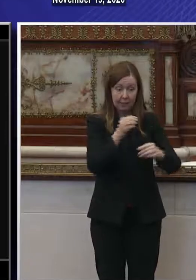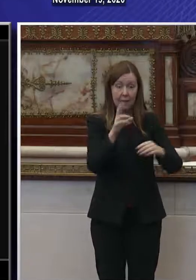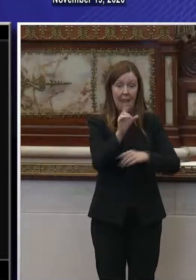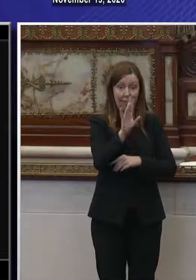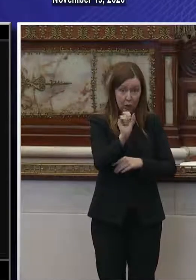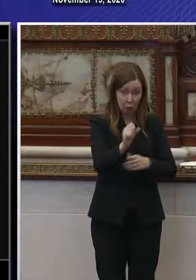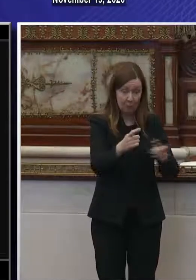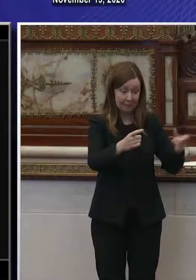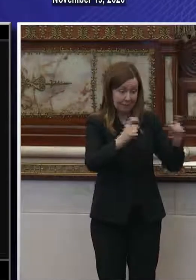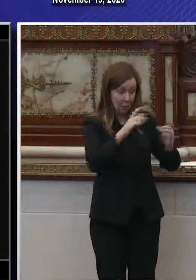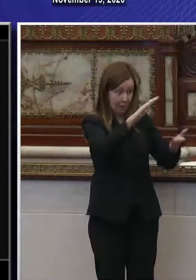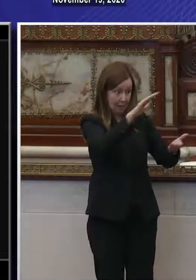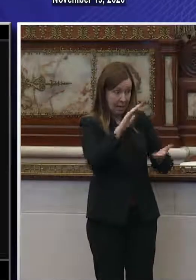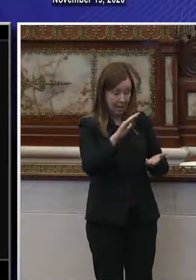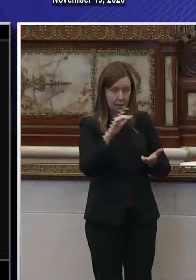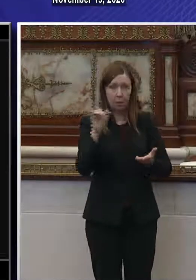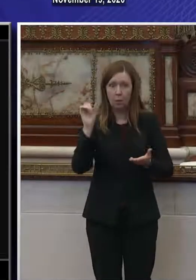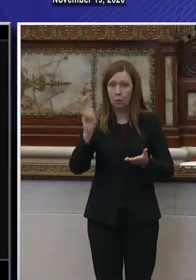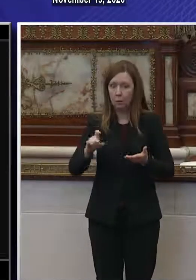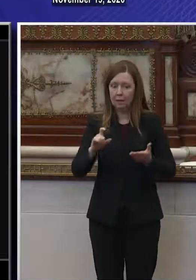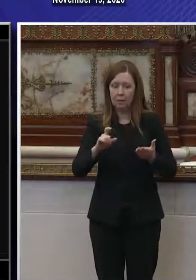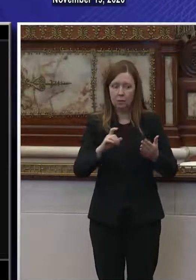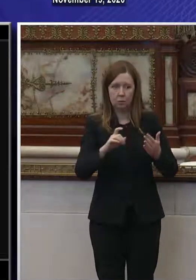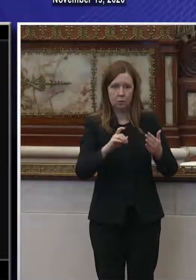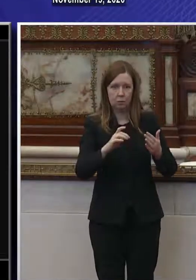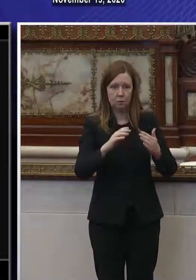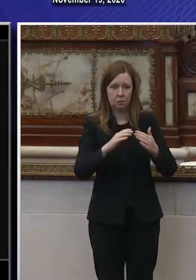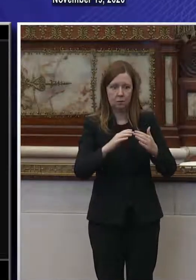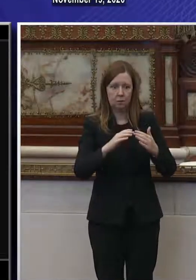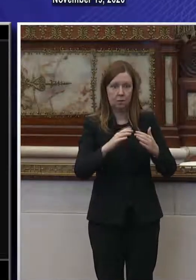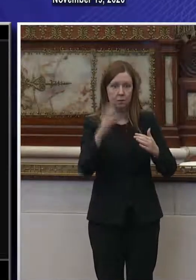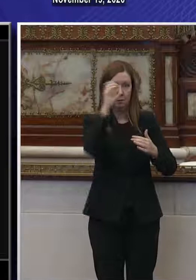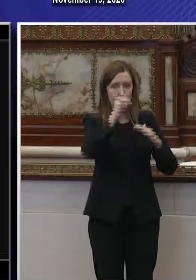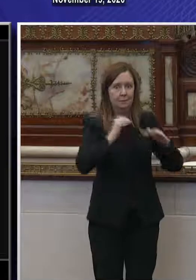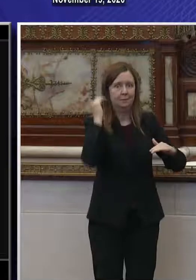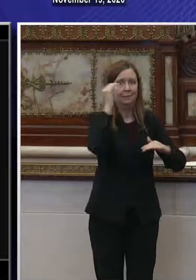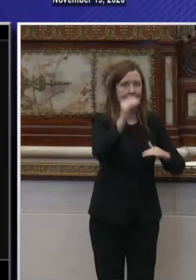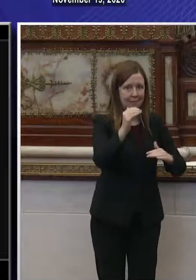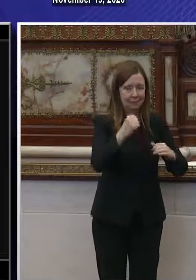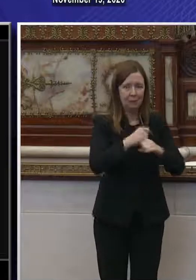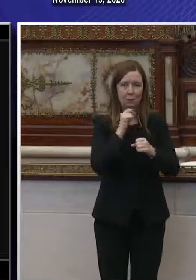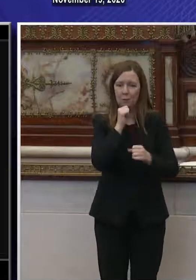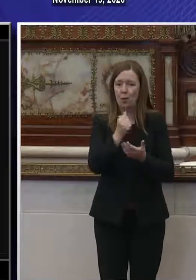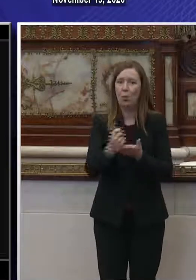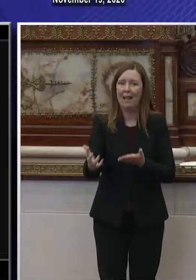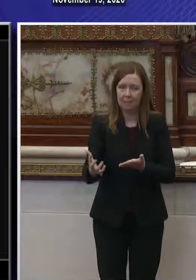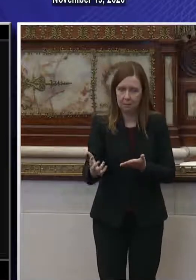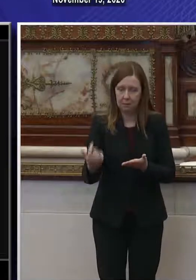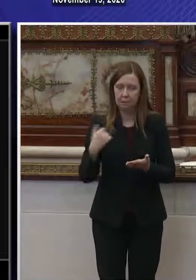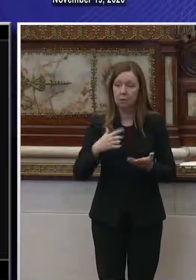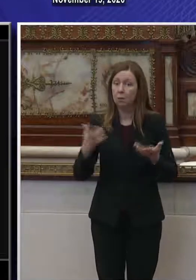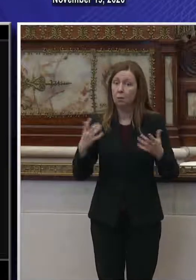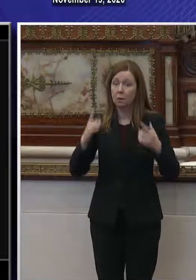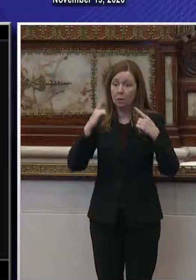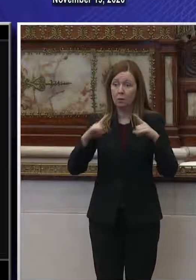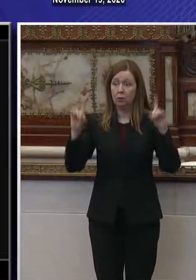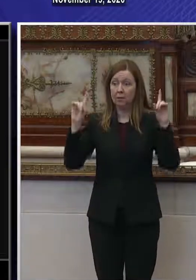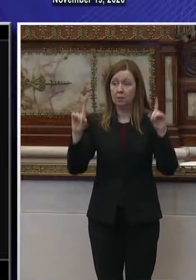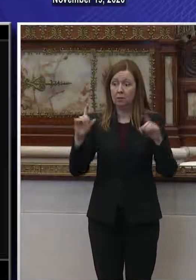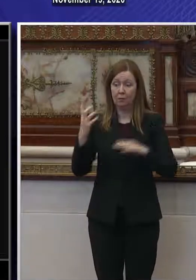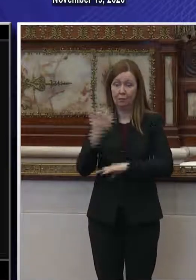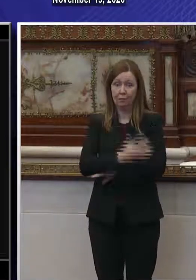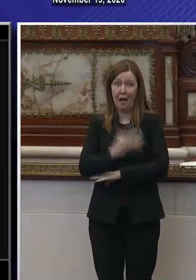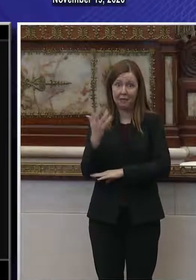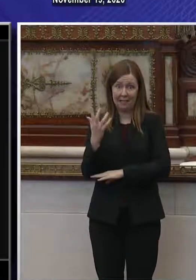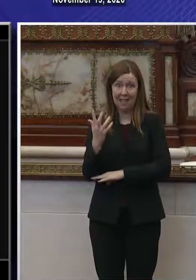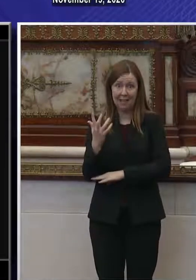that are given to us, we need to oversubscribe so we can make sure that we don't waste any of it. We don't want to reach the 5-day